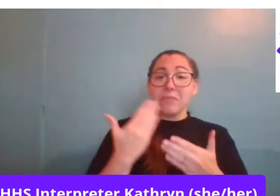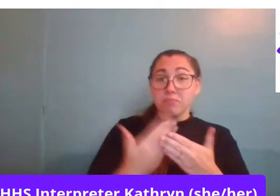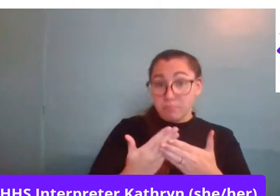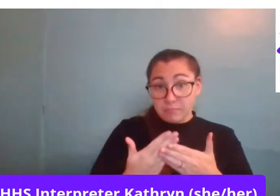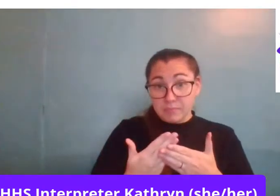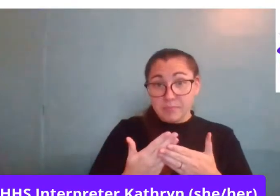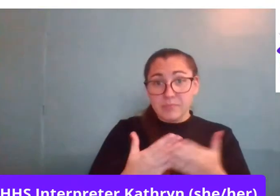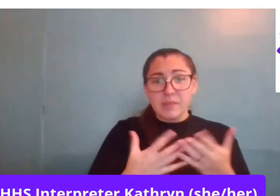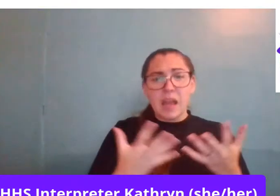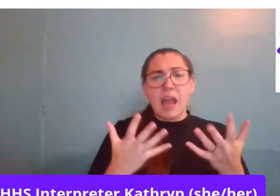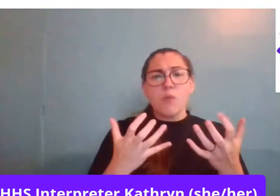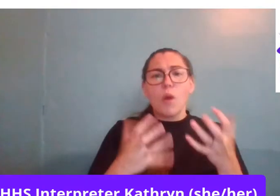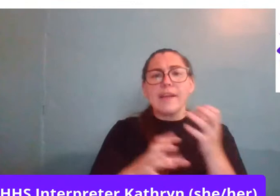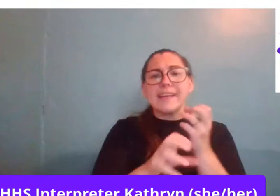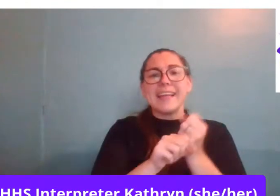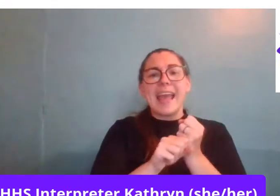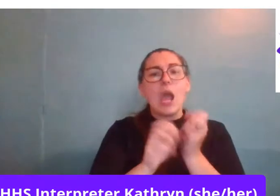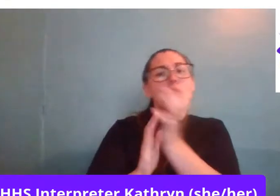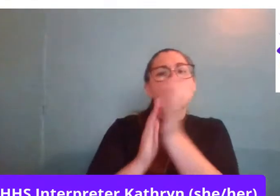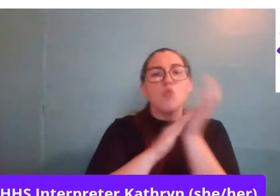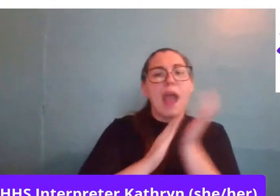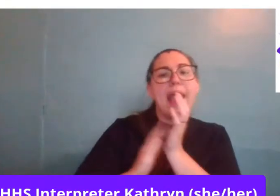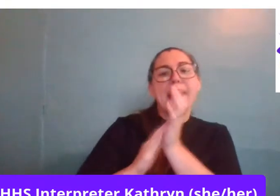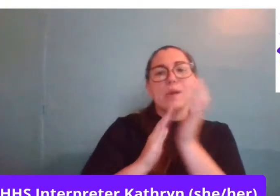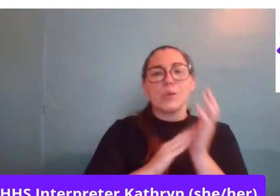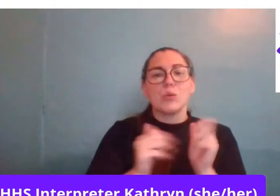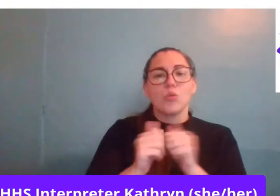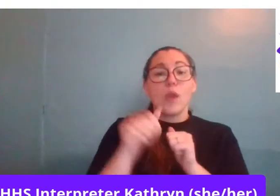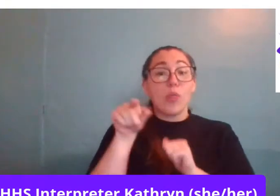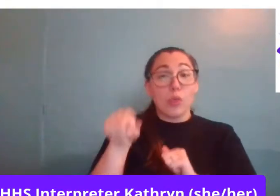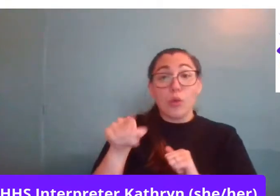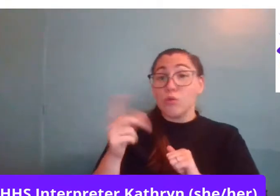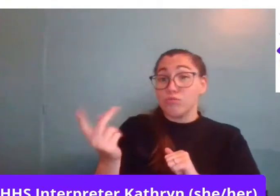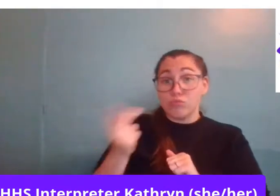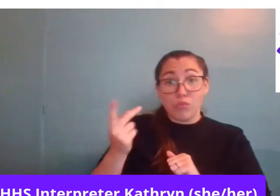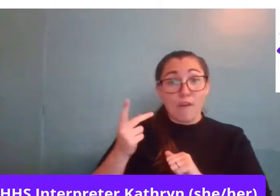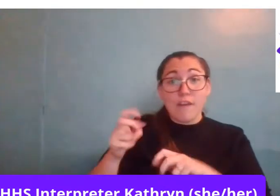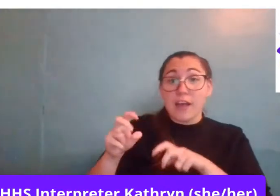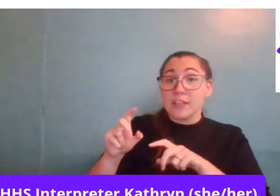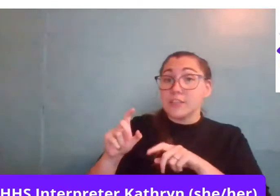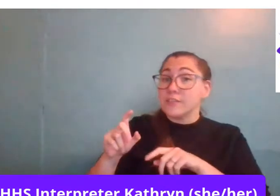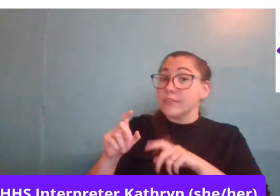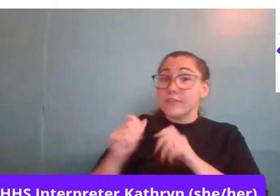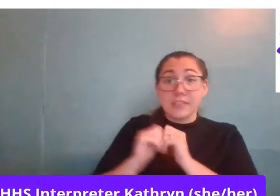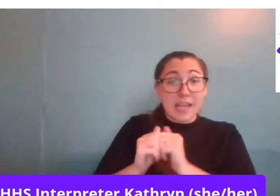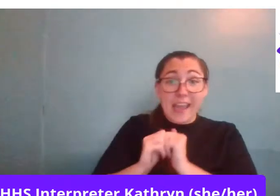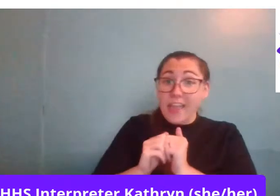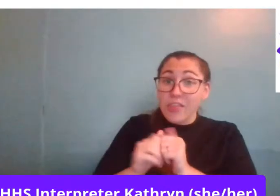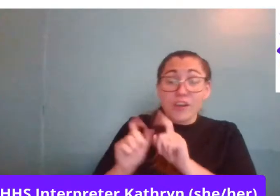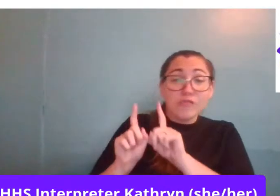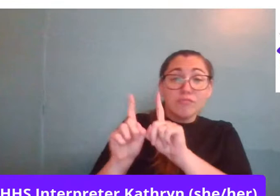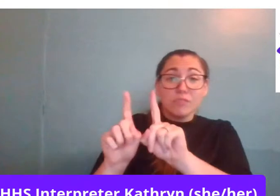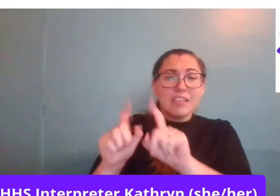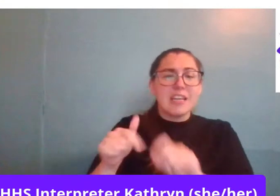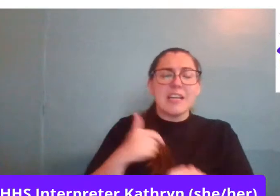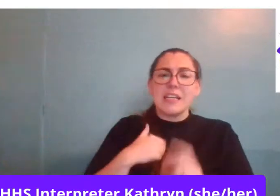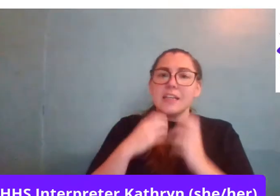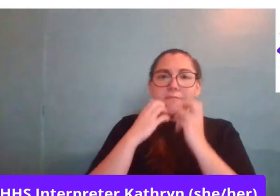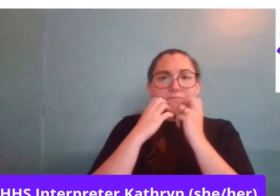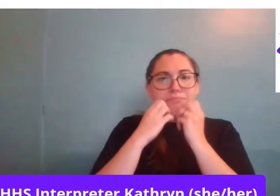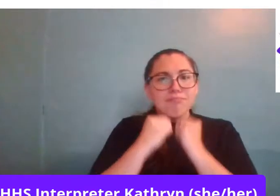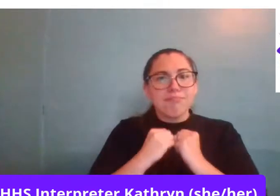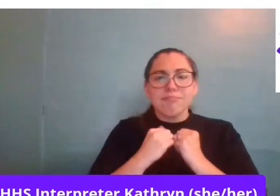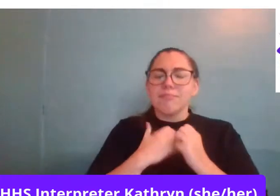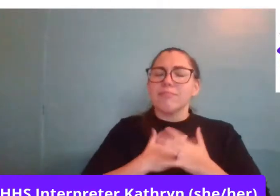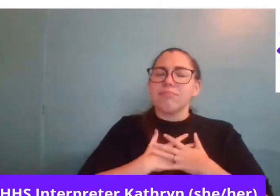to get a praise with you, and we just went in together. And I will cherish that moment